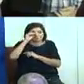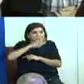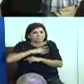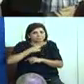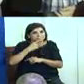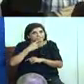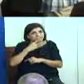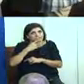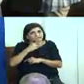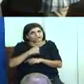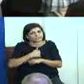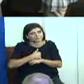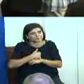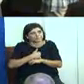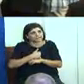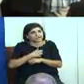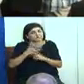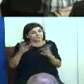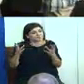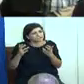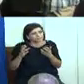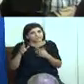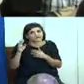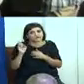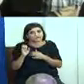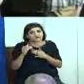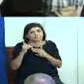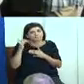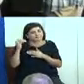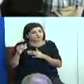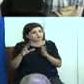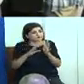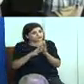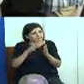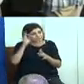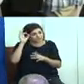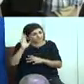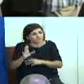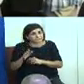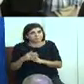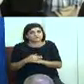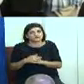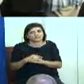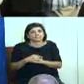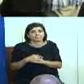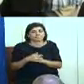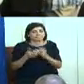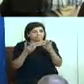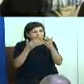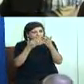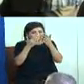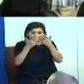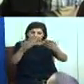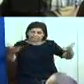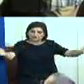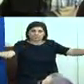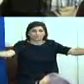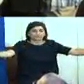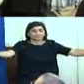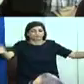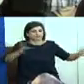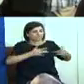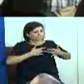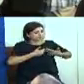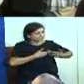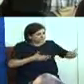said, I want to be your next senior pastor. Right. And we opened our arms, we opened our hearts,